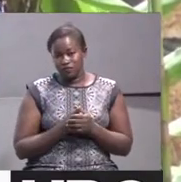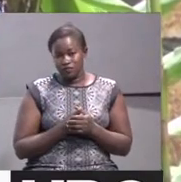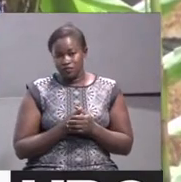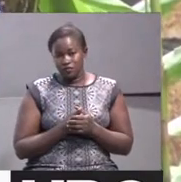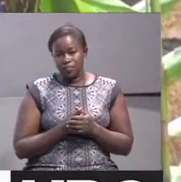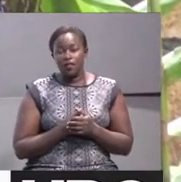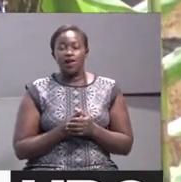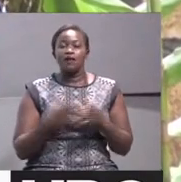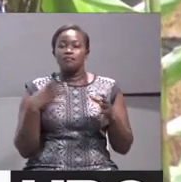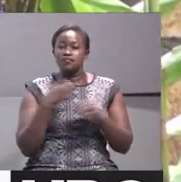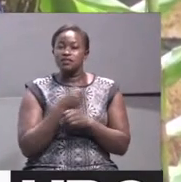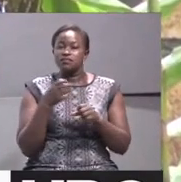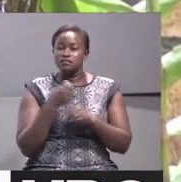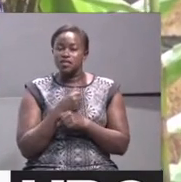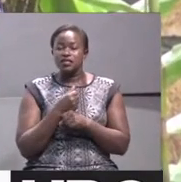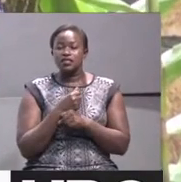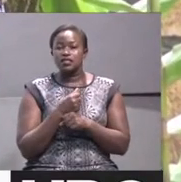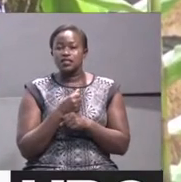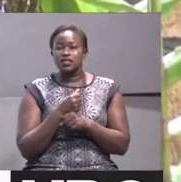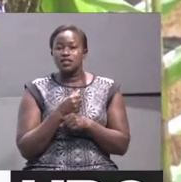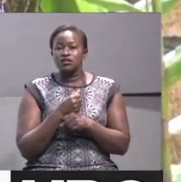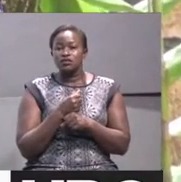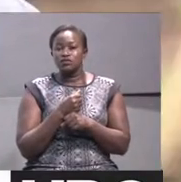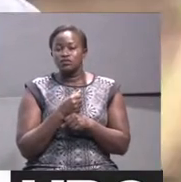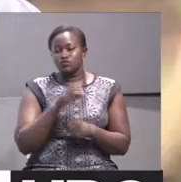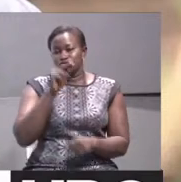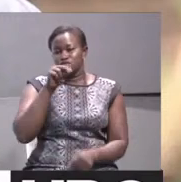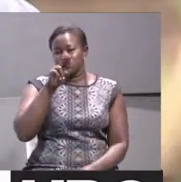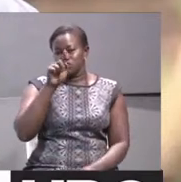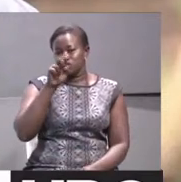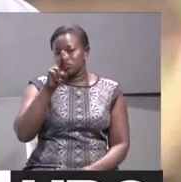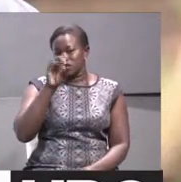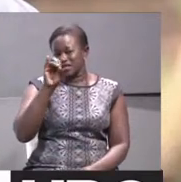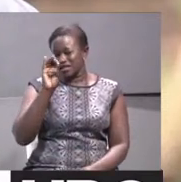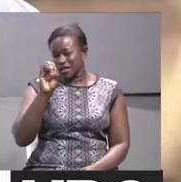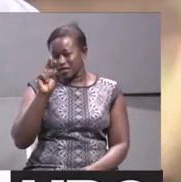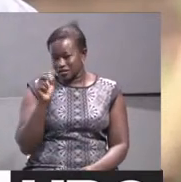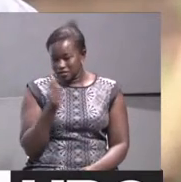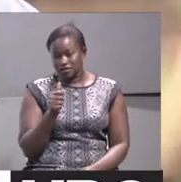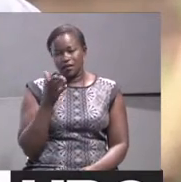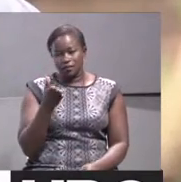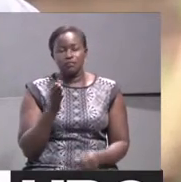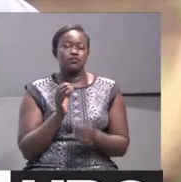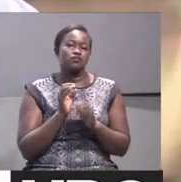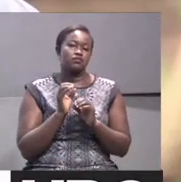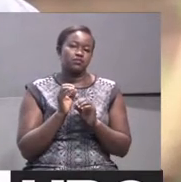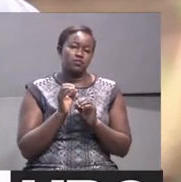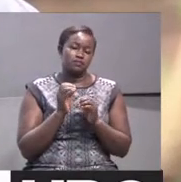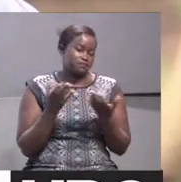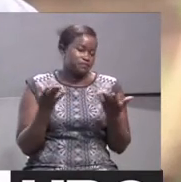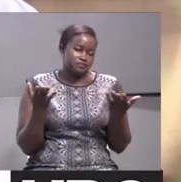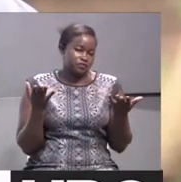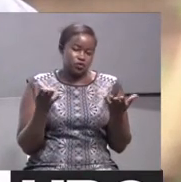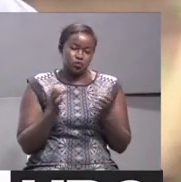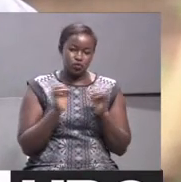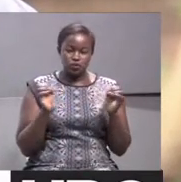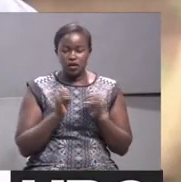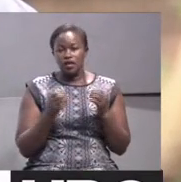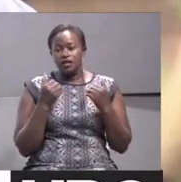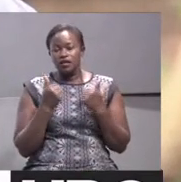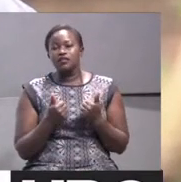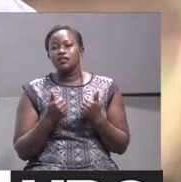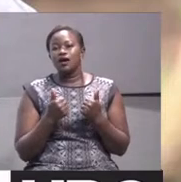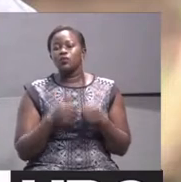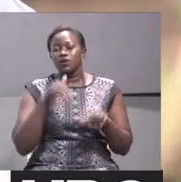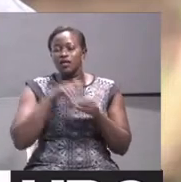lacking the major crop nutrients that are vital for growth. Access to quality inputs is one of the cardinal issues in